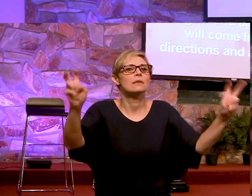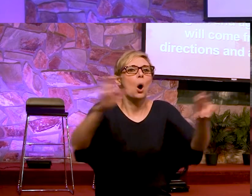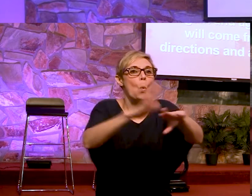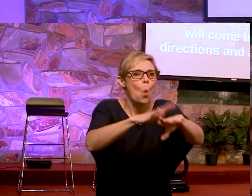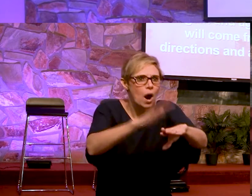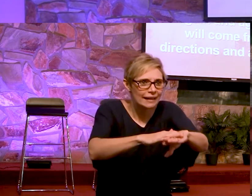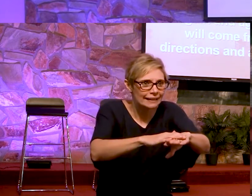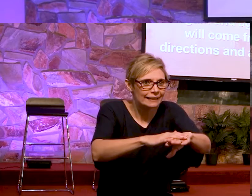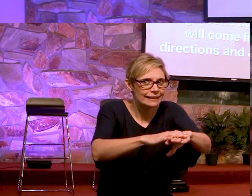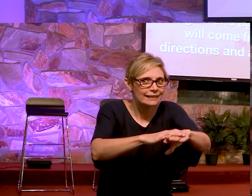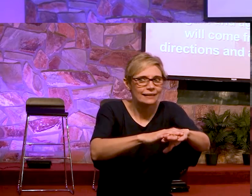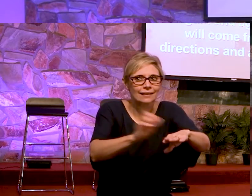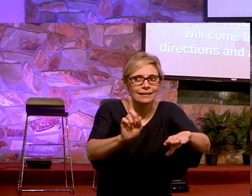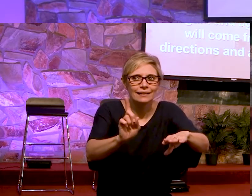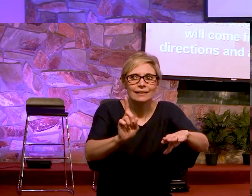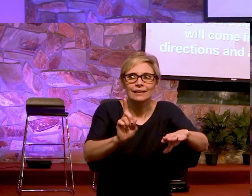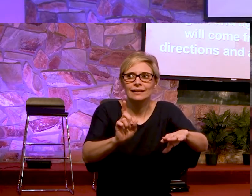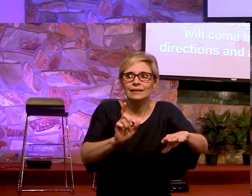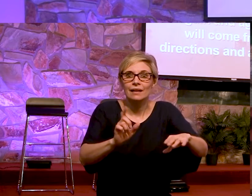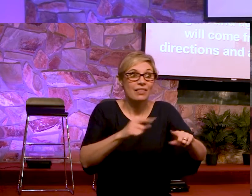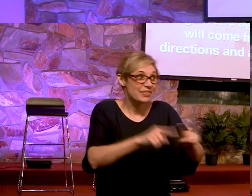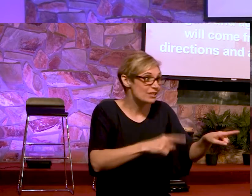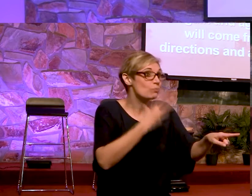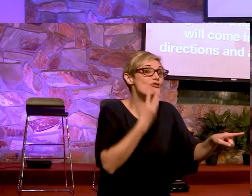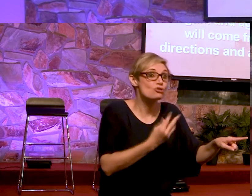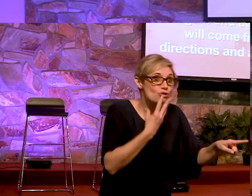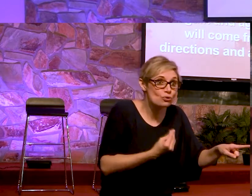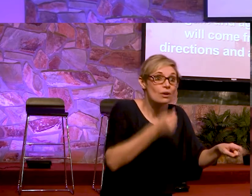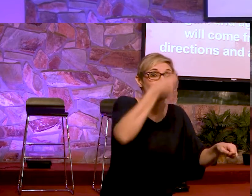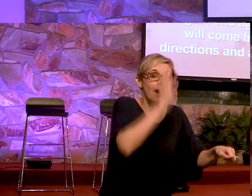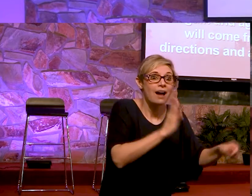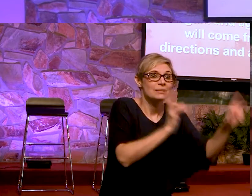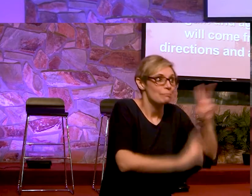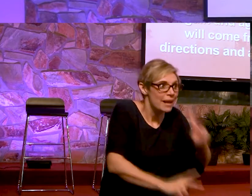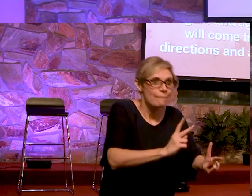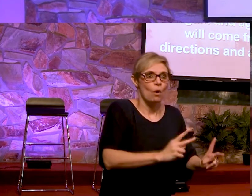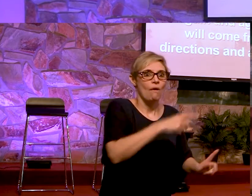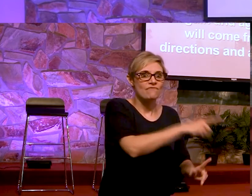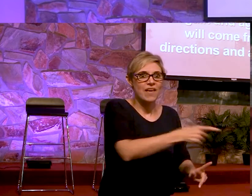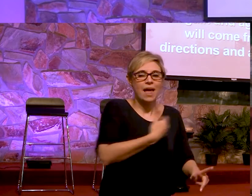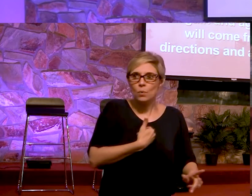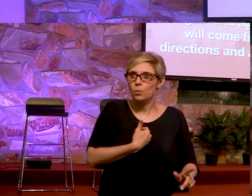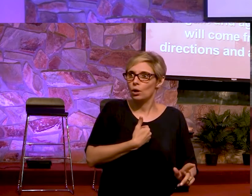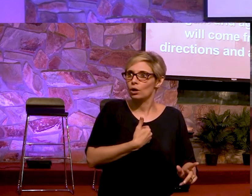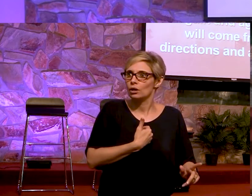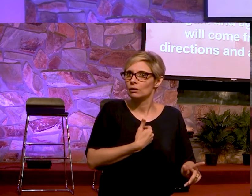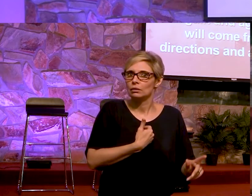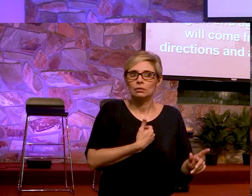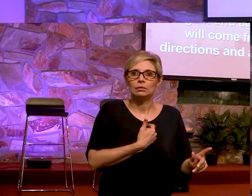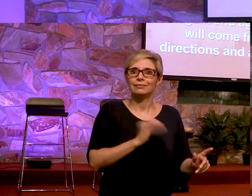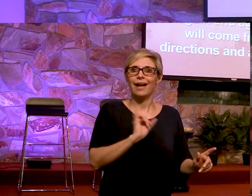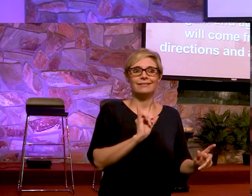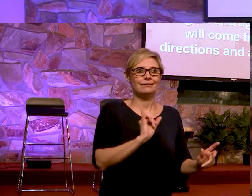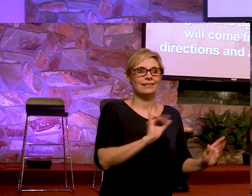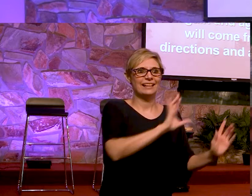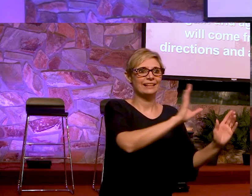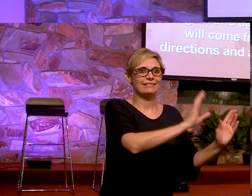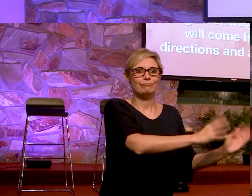this verse is that these were the Jews. These were God's people. These were the same people in the same